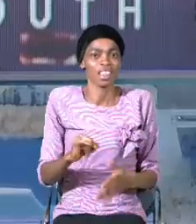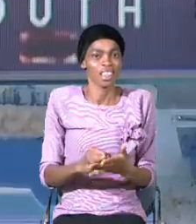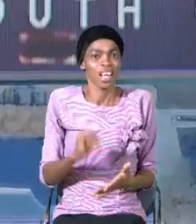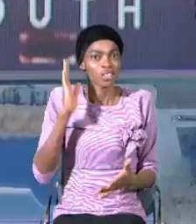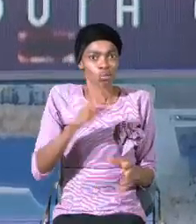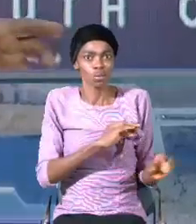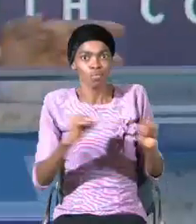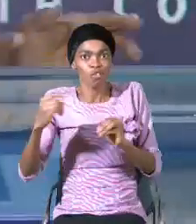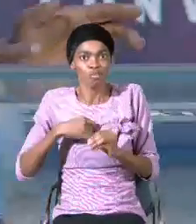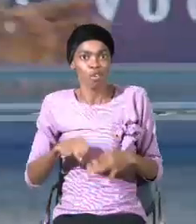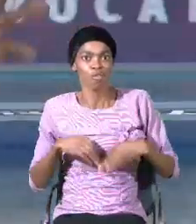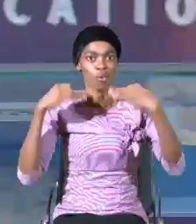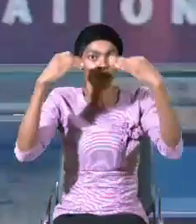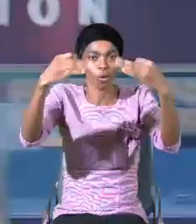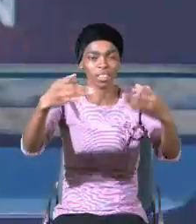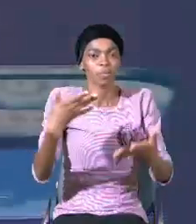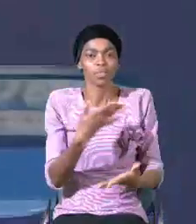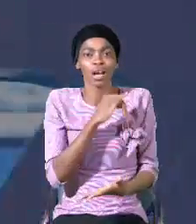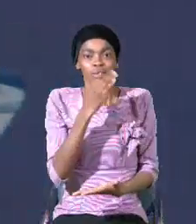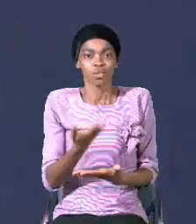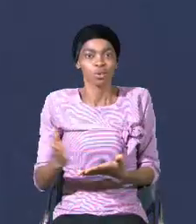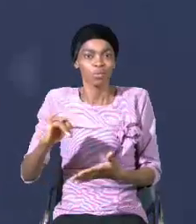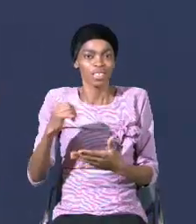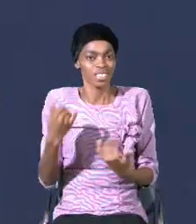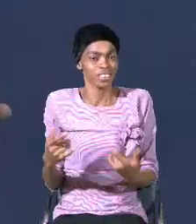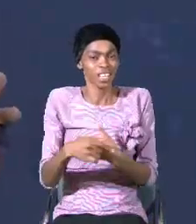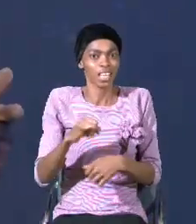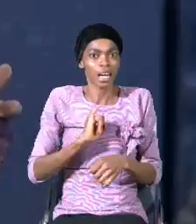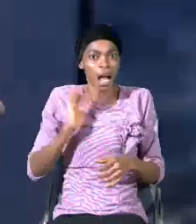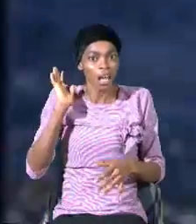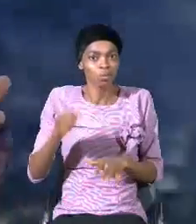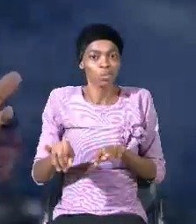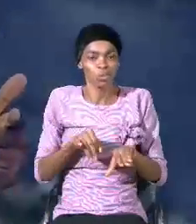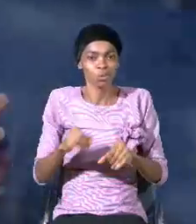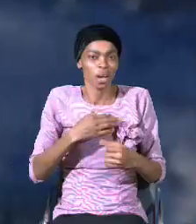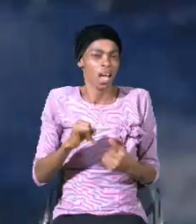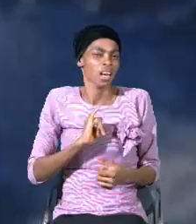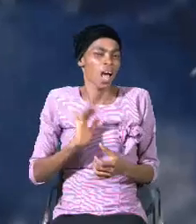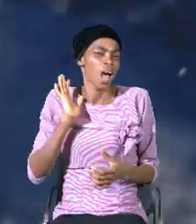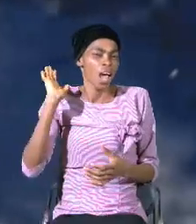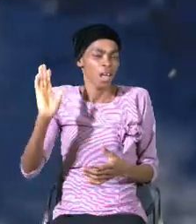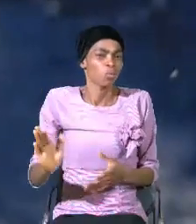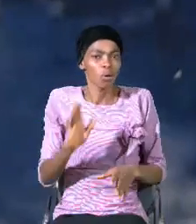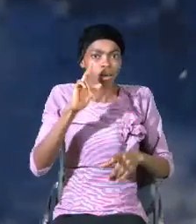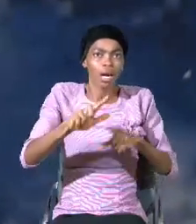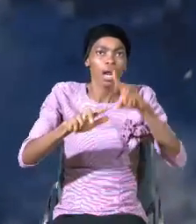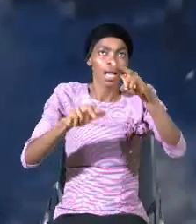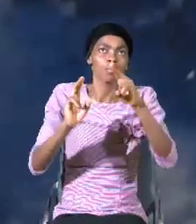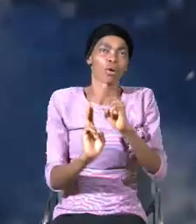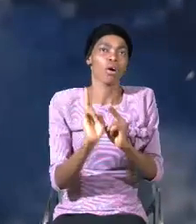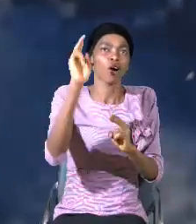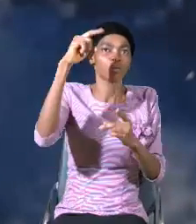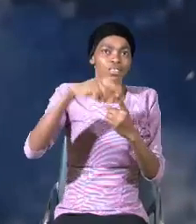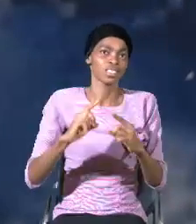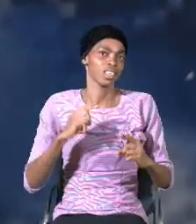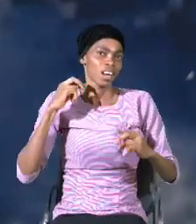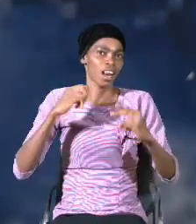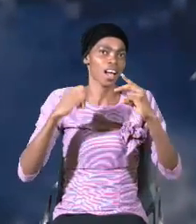me forward. There is something today that I will do. And then I will climb up on the ladder